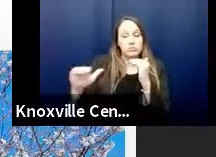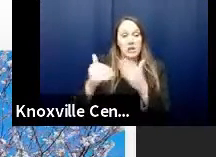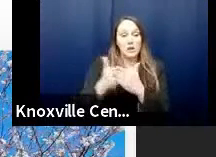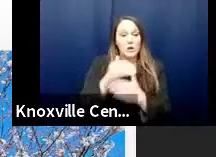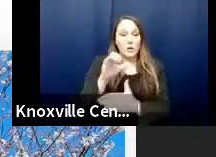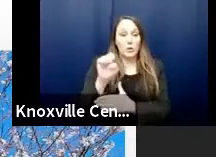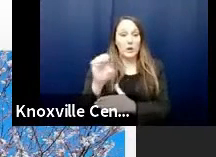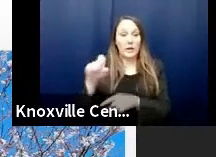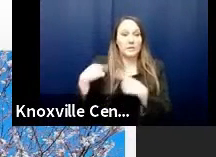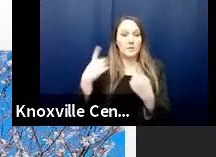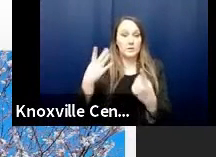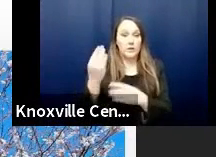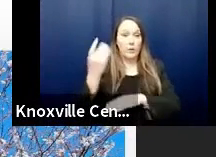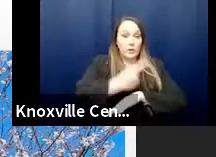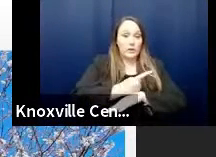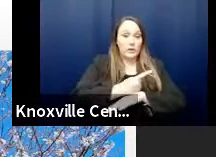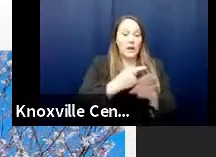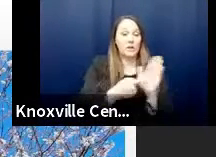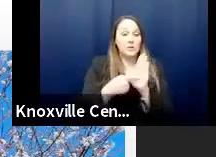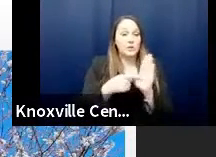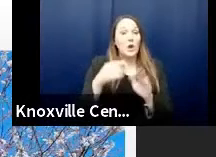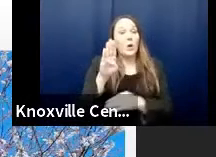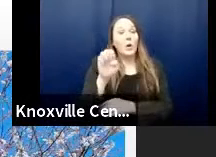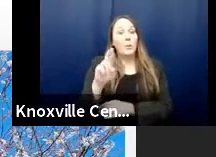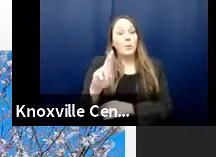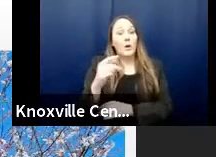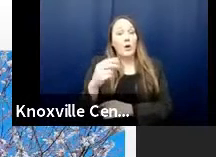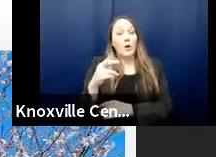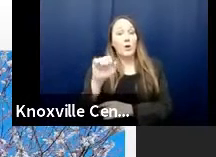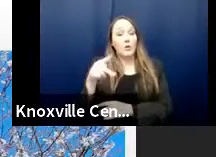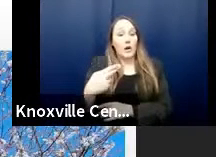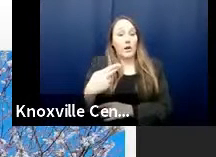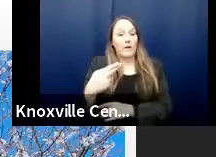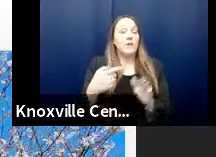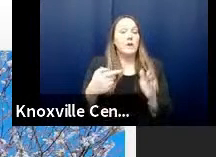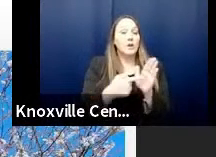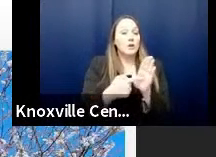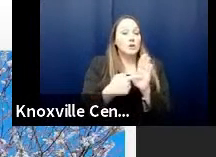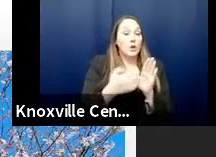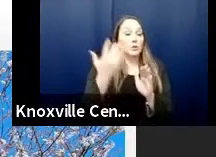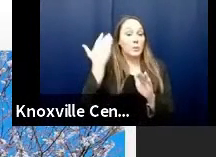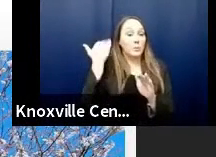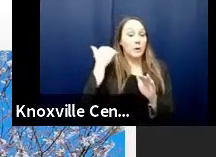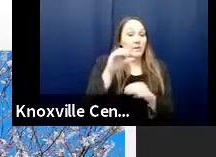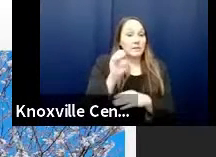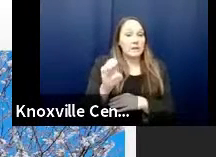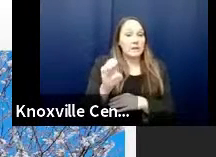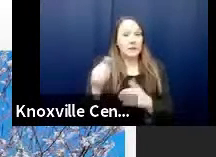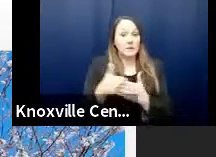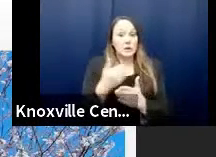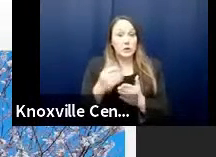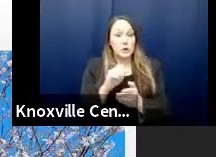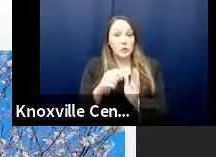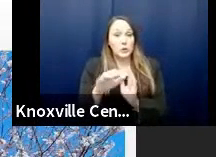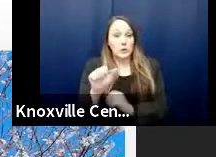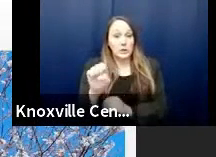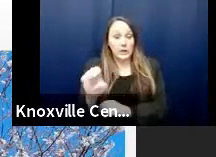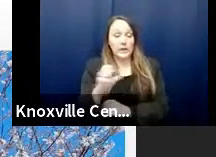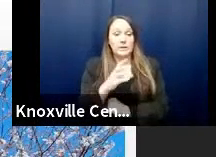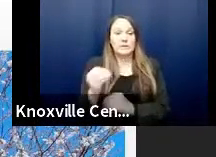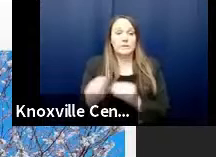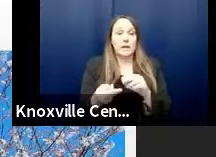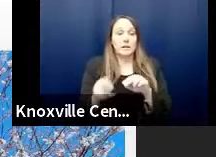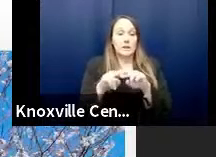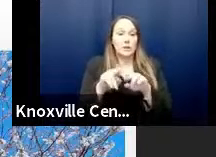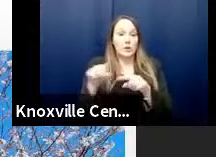this benchmark, we have our bar graph that shows previous cases, new cases, and the growth rate over time. Over